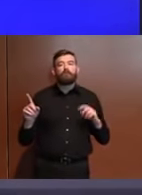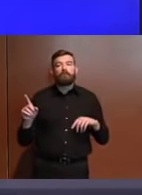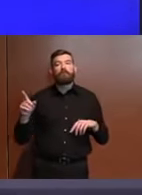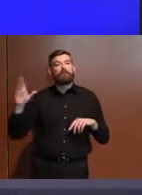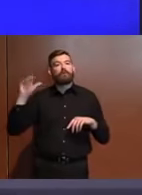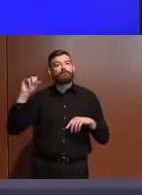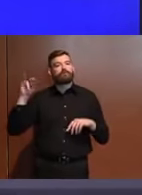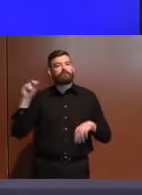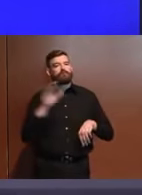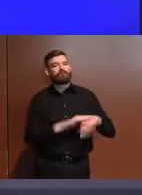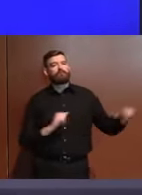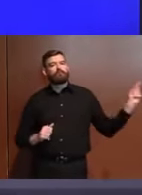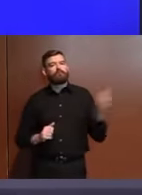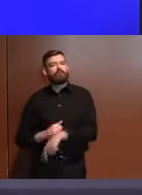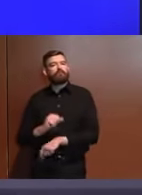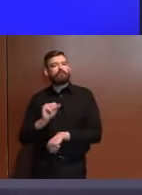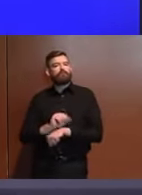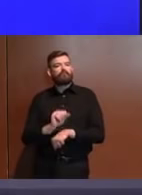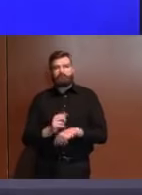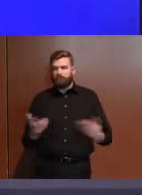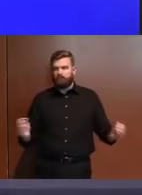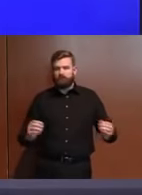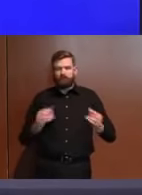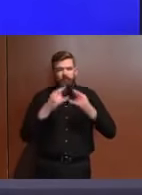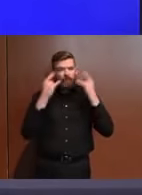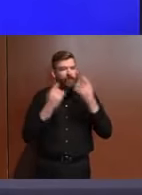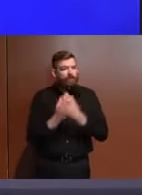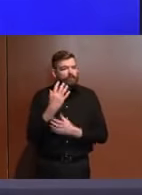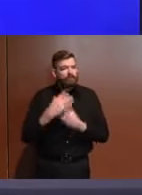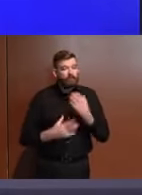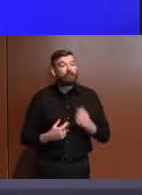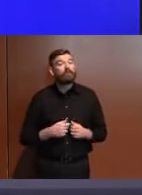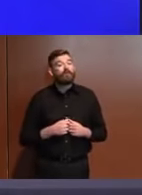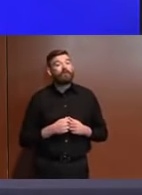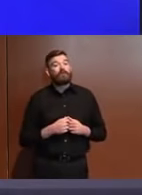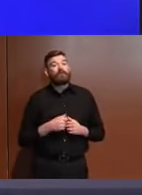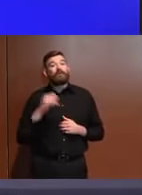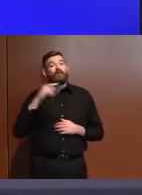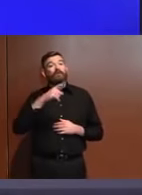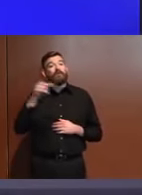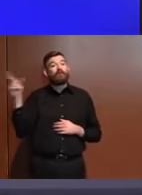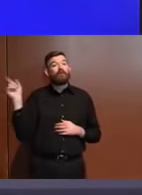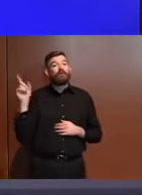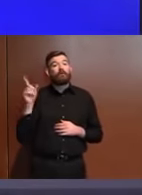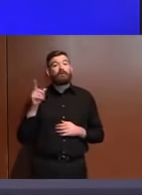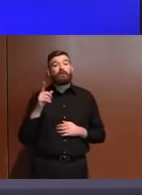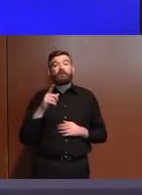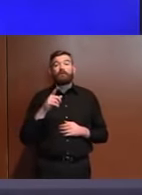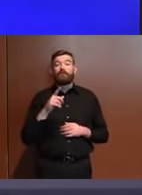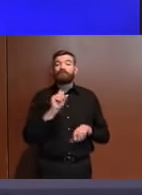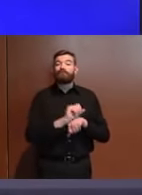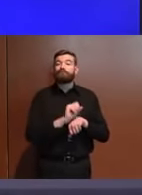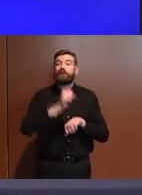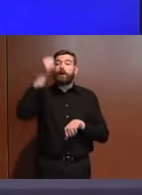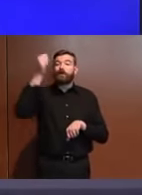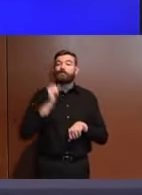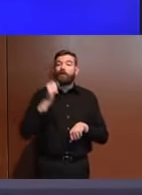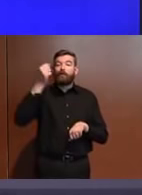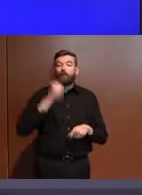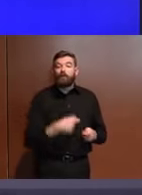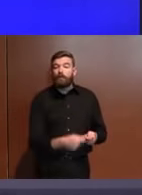the space to do social distancing? They should go on that website and make note of it. There's no one who should be going to work right